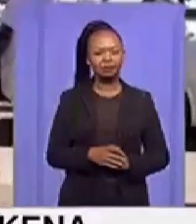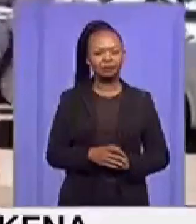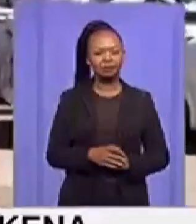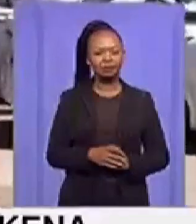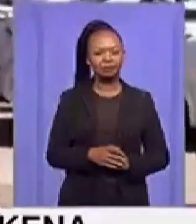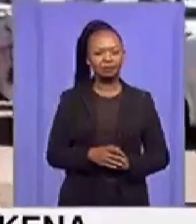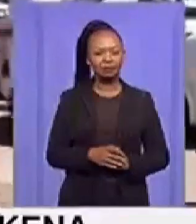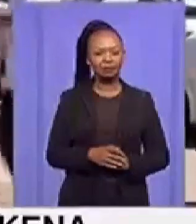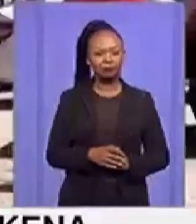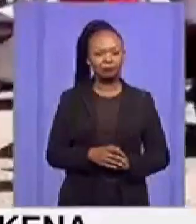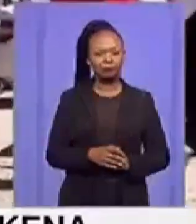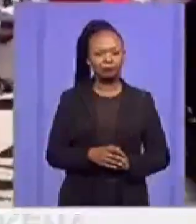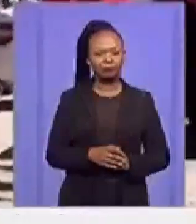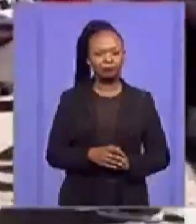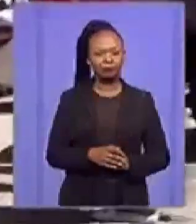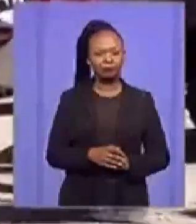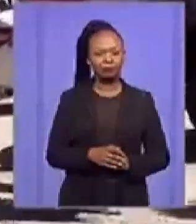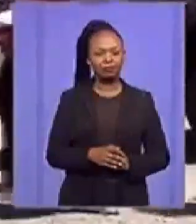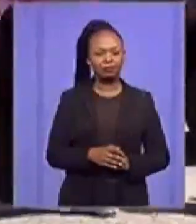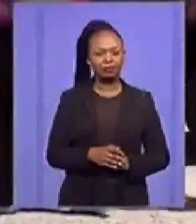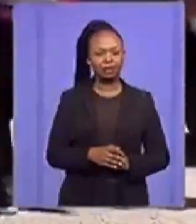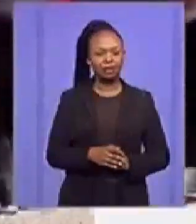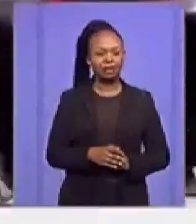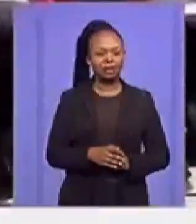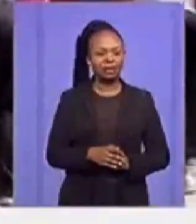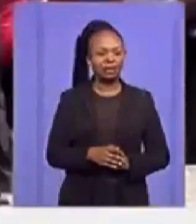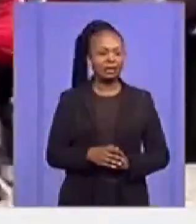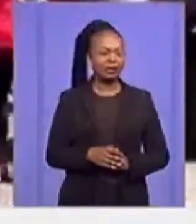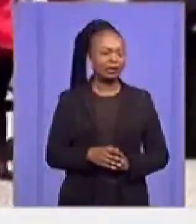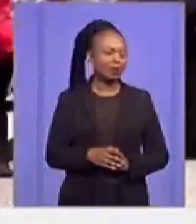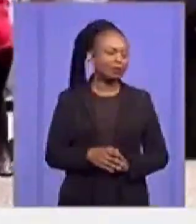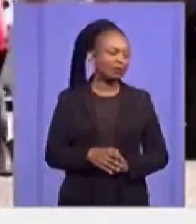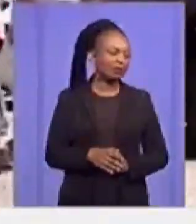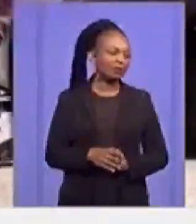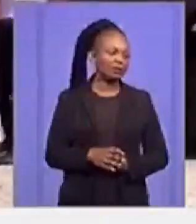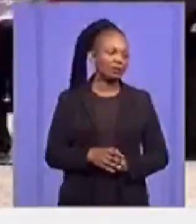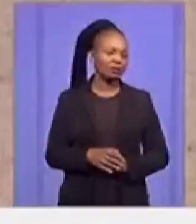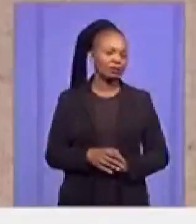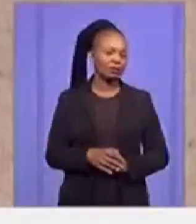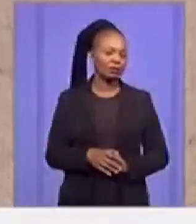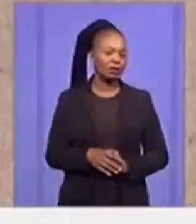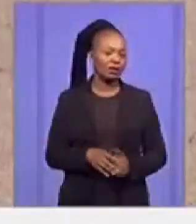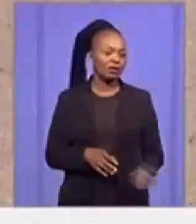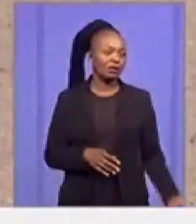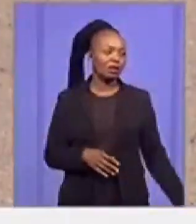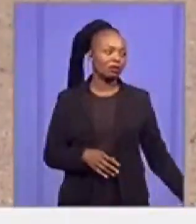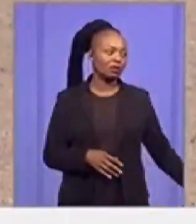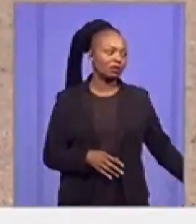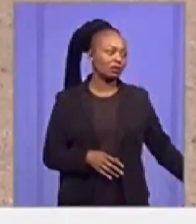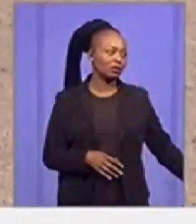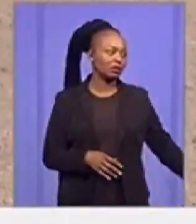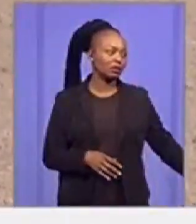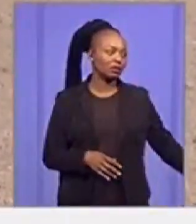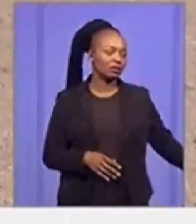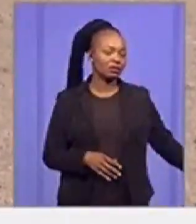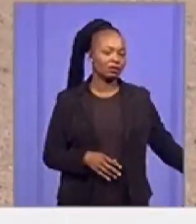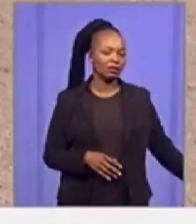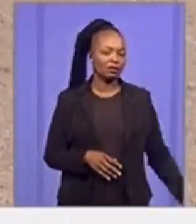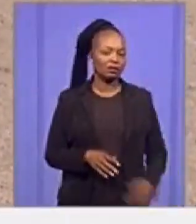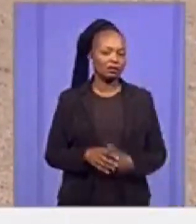Ditho tse setraekeng tsa Nehau di bakile tshitiso tshebetsong ya dipetlele tsa Universitas Bloemfontein sa Boitumelo Kroonstad le